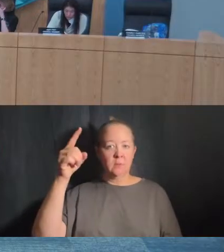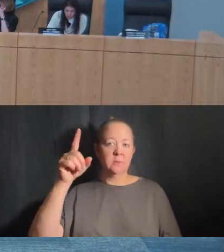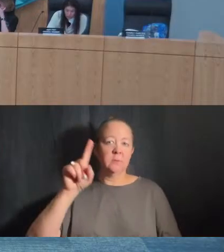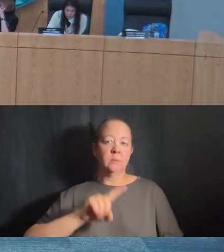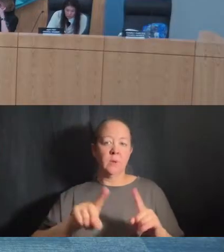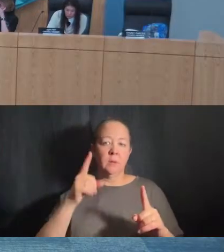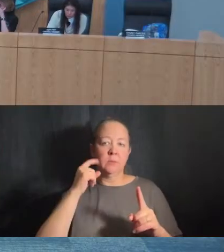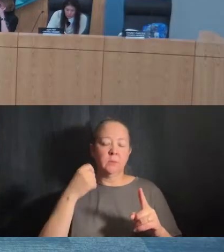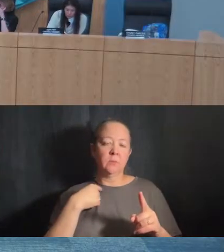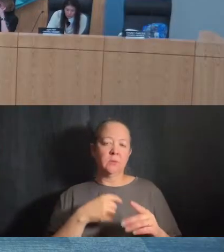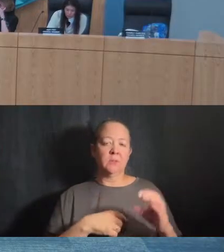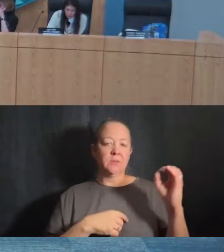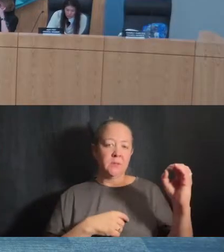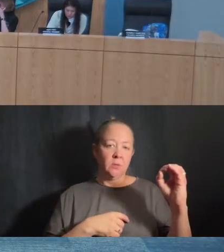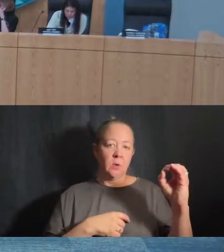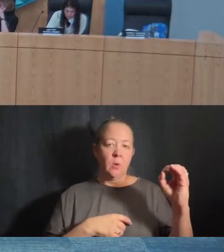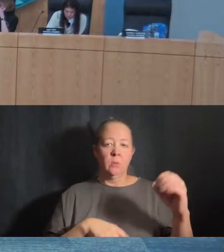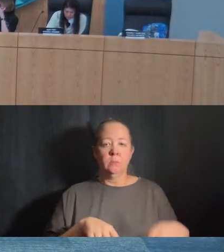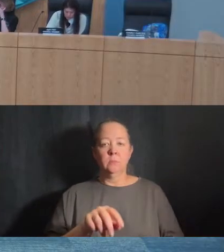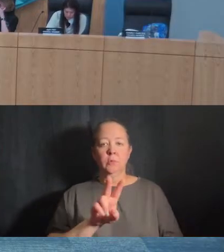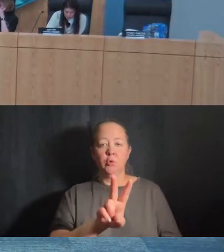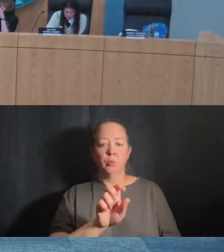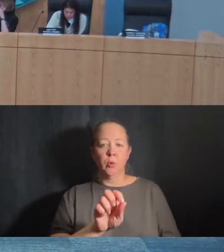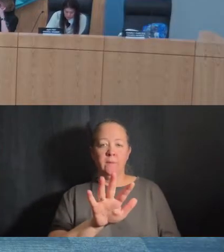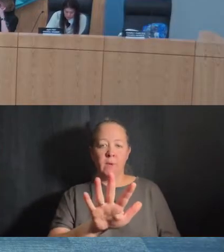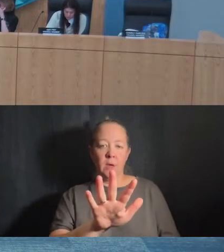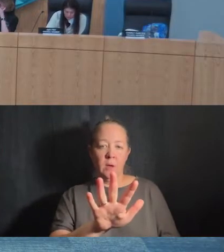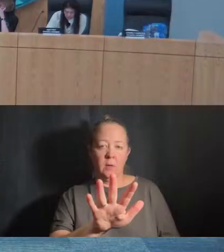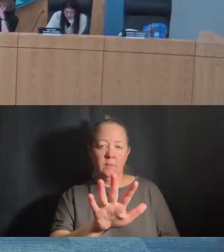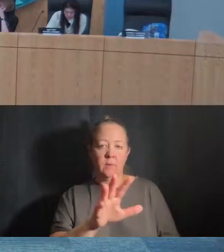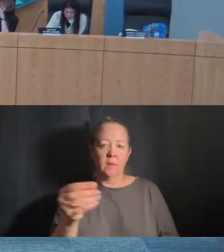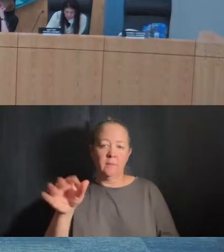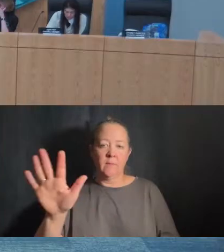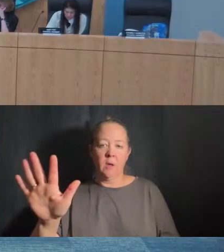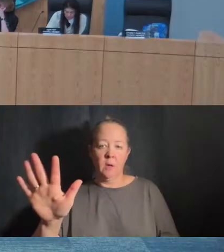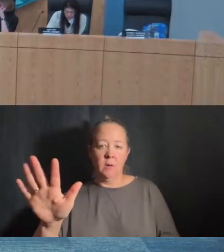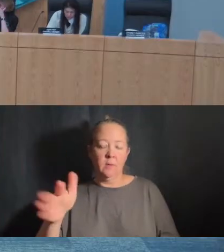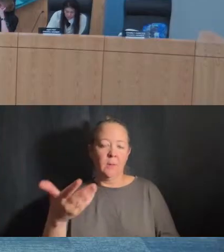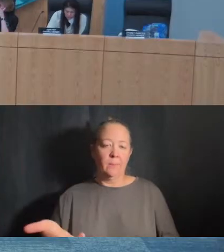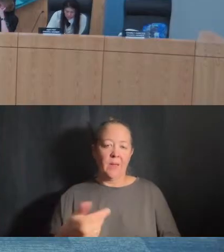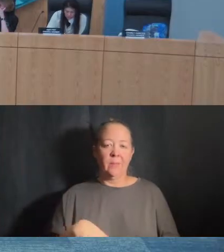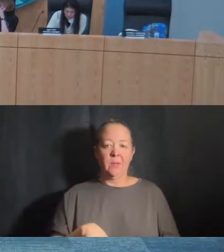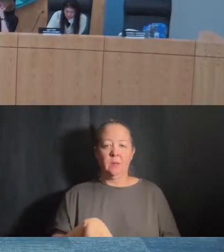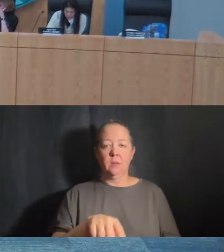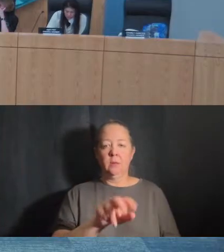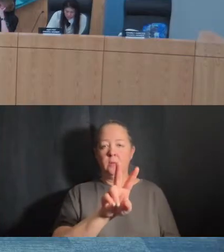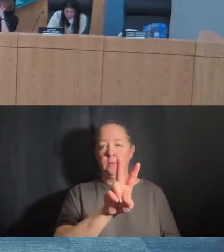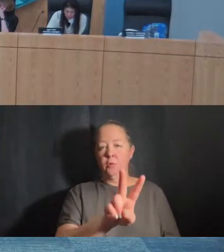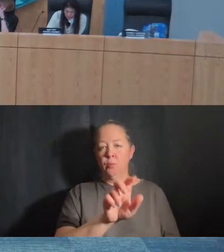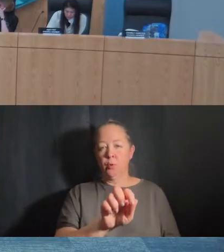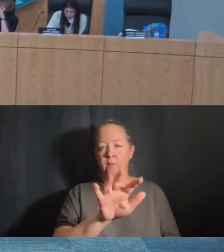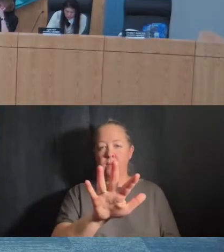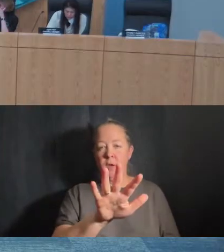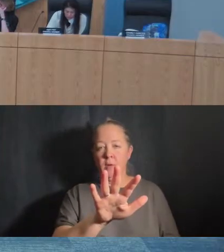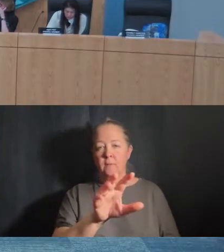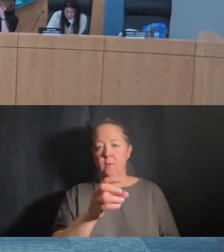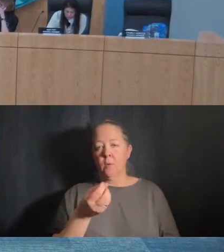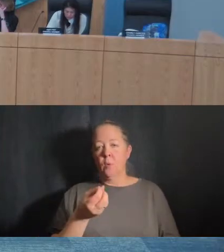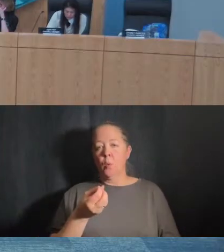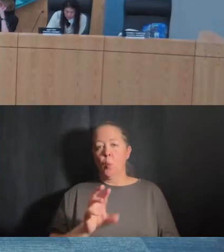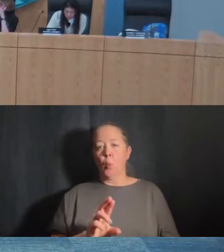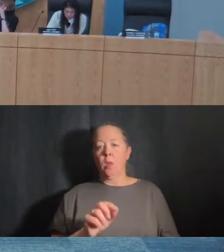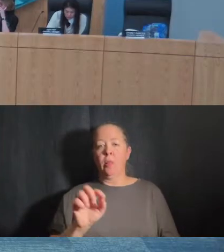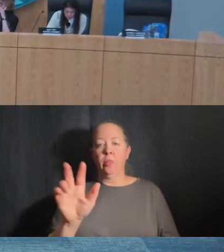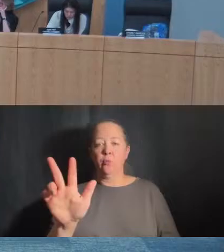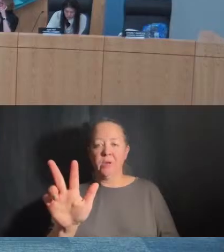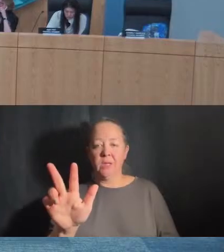0, 2.5, 2.5 and 5, do it either at 2.5 or 3, as that we can still go up or go